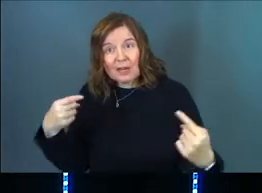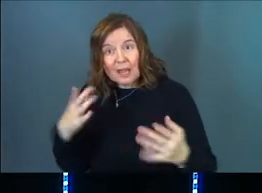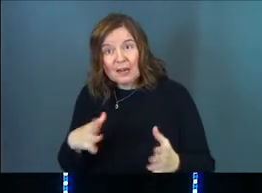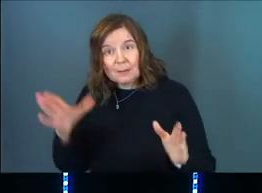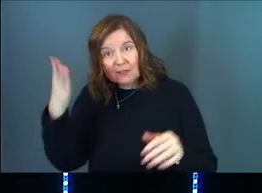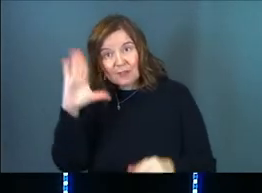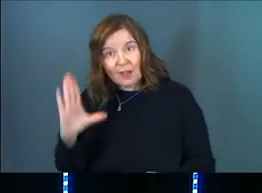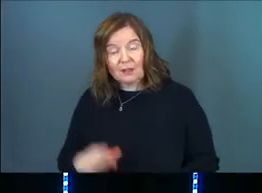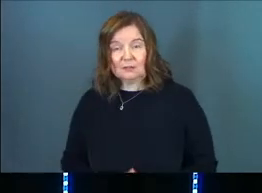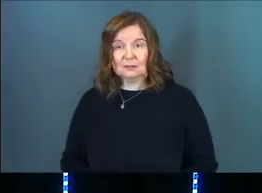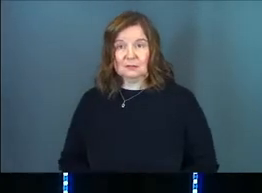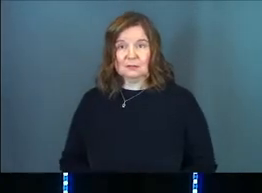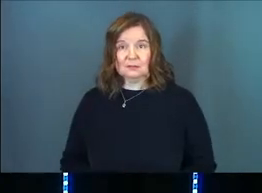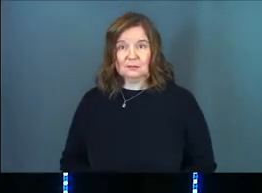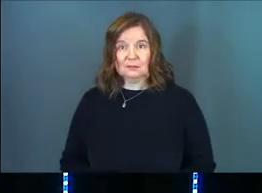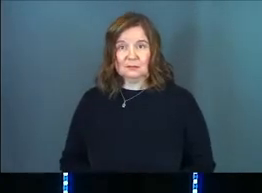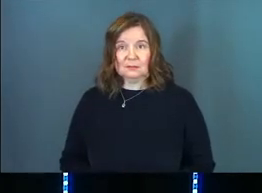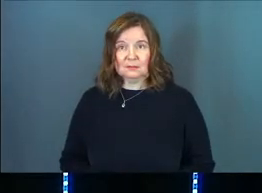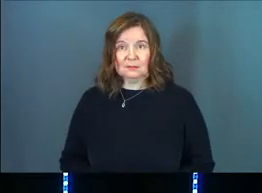enemy of God?